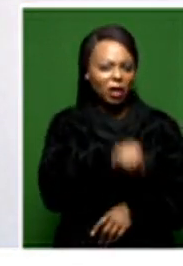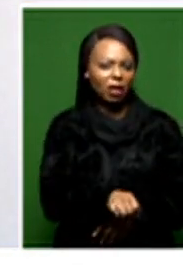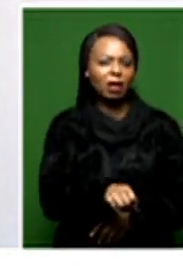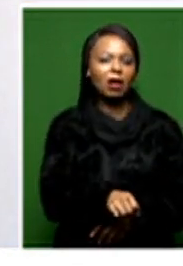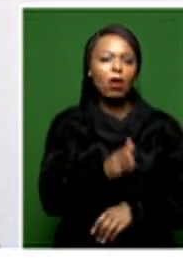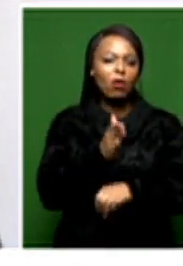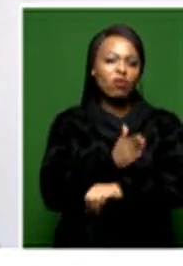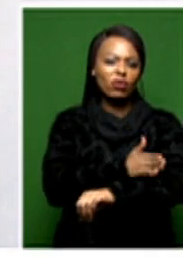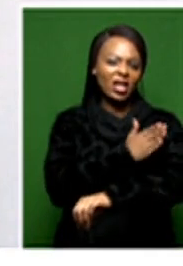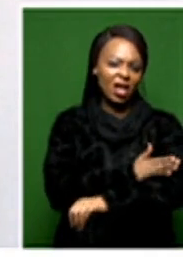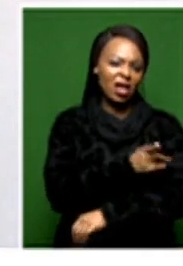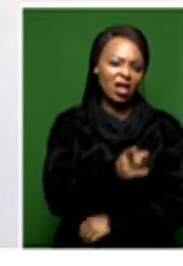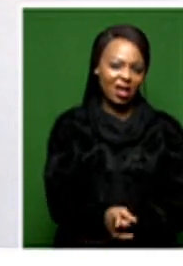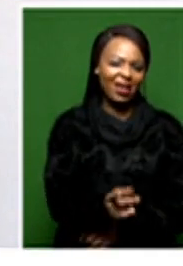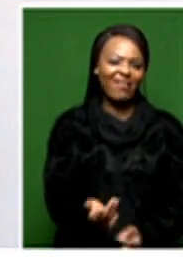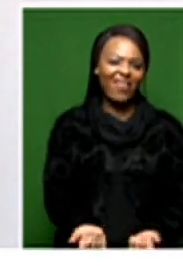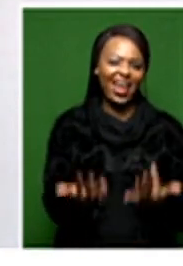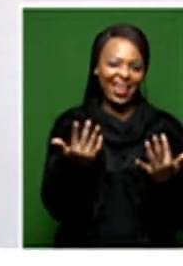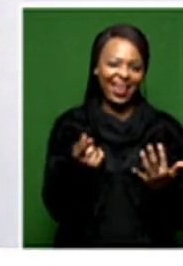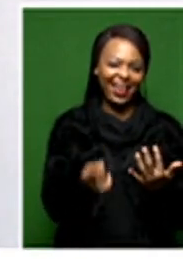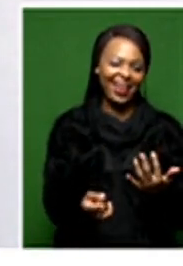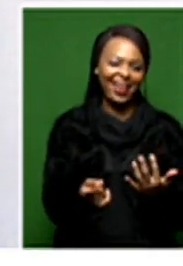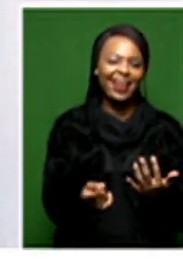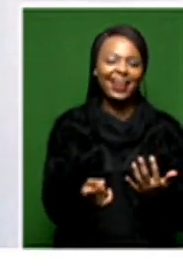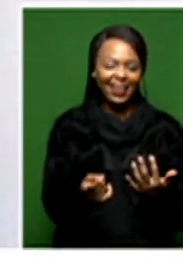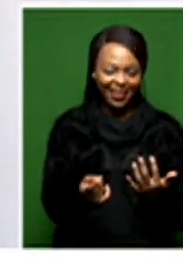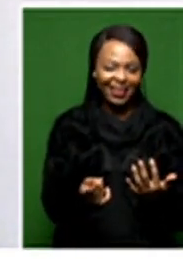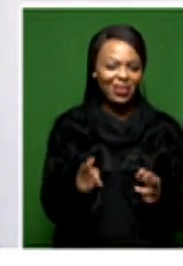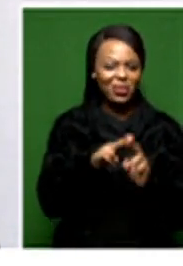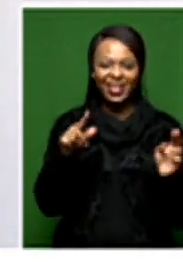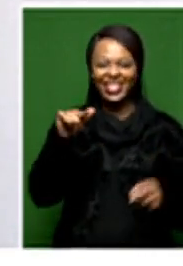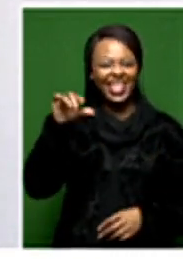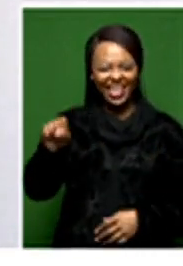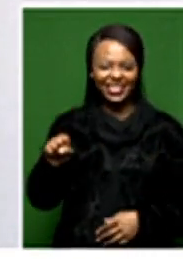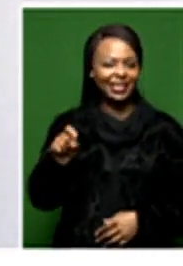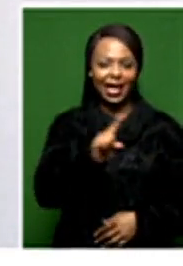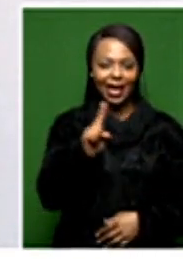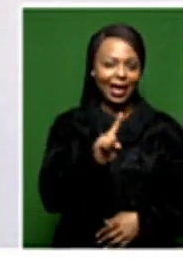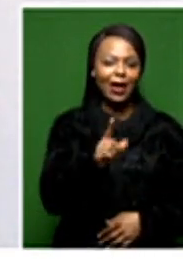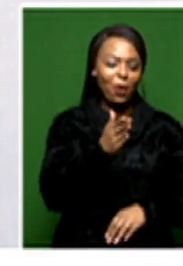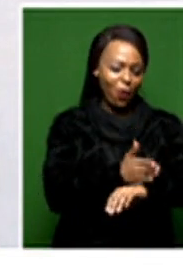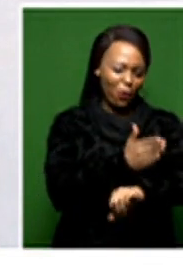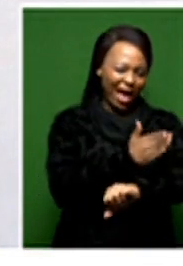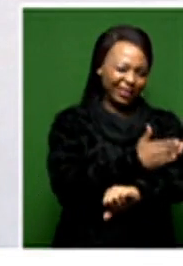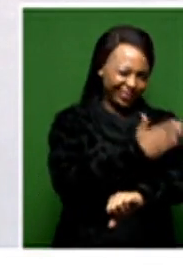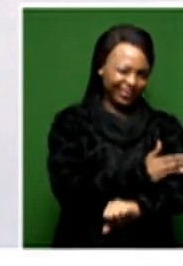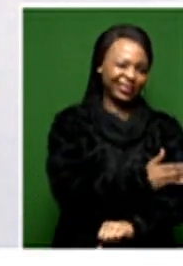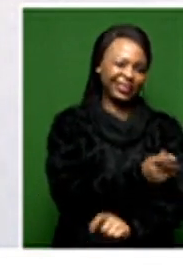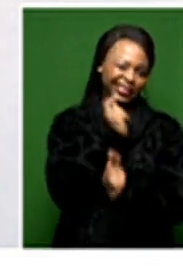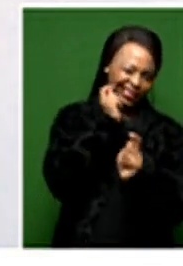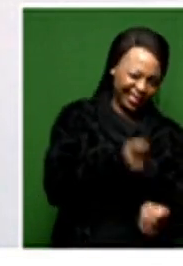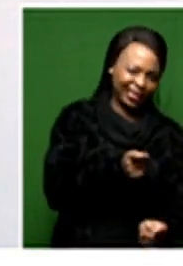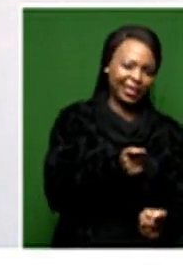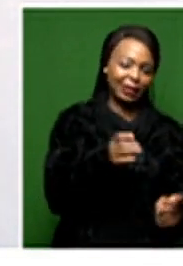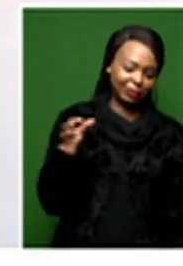not gas barbecues. So once there's a wooden fire and South Africans are gathered around that